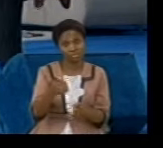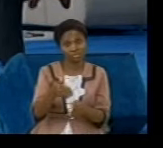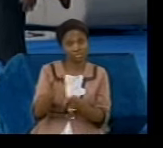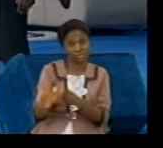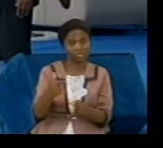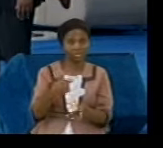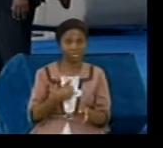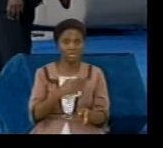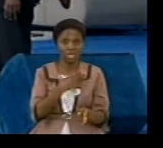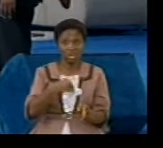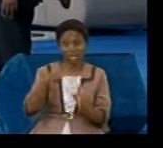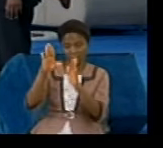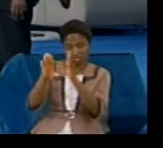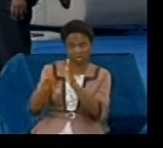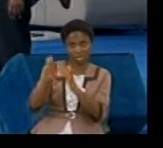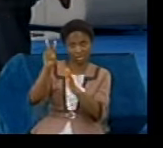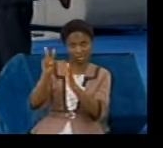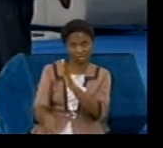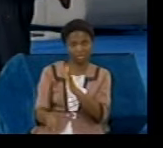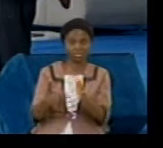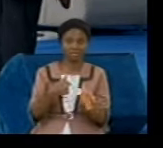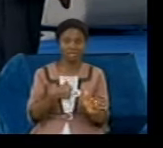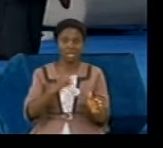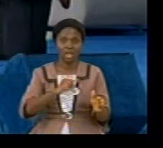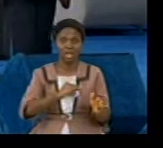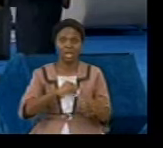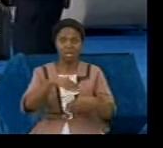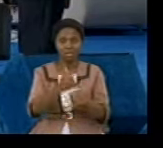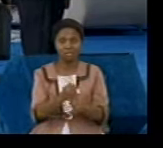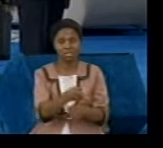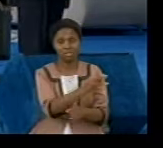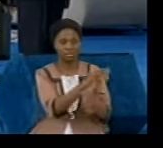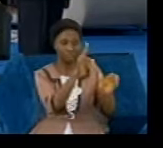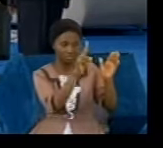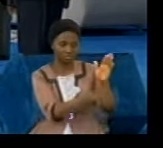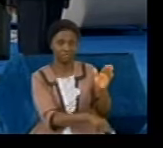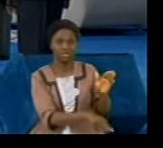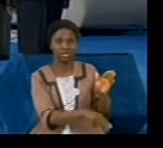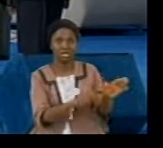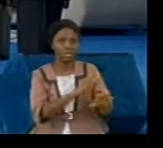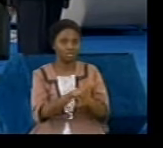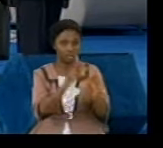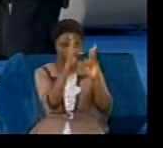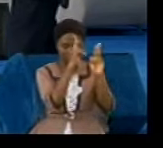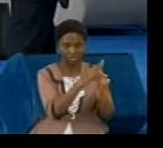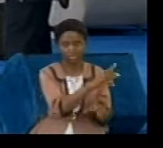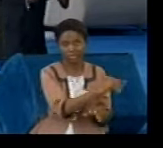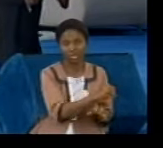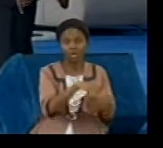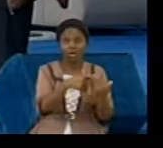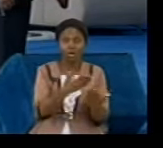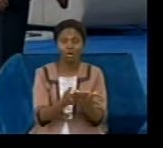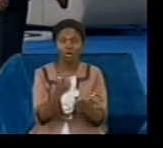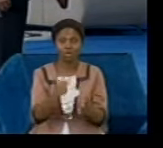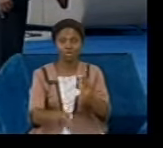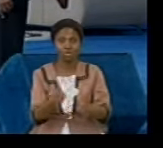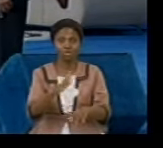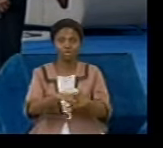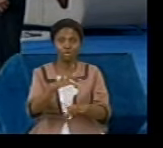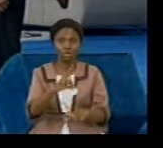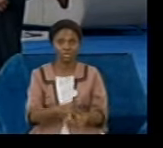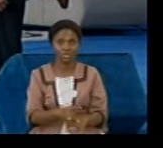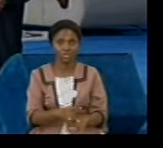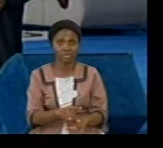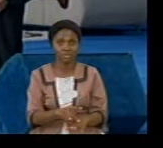me, I make little or nothing of them. And all the inhabitants of the earth are reputed